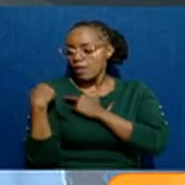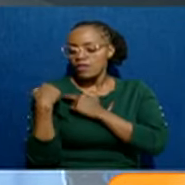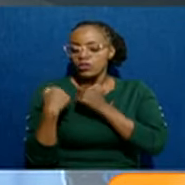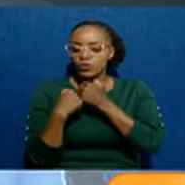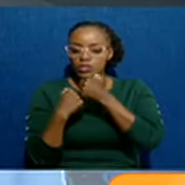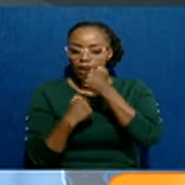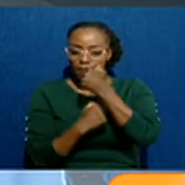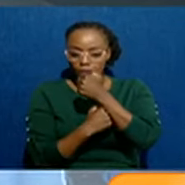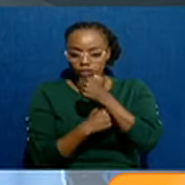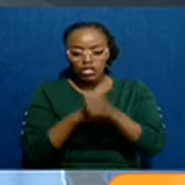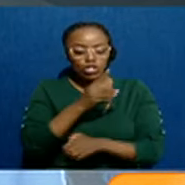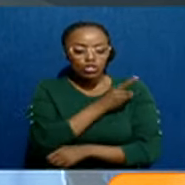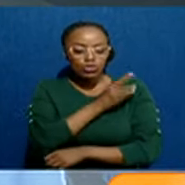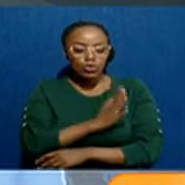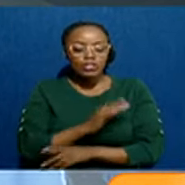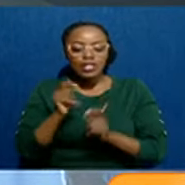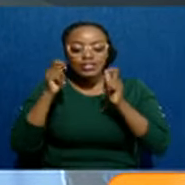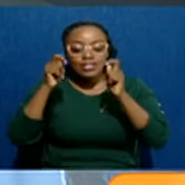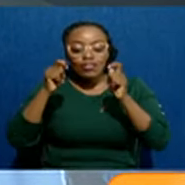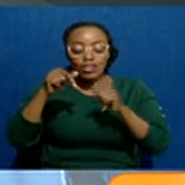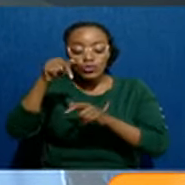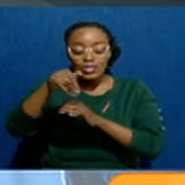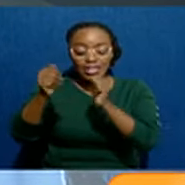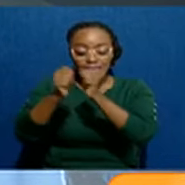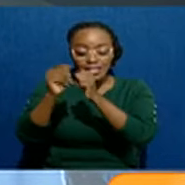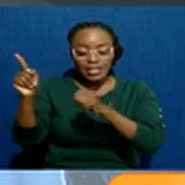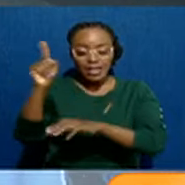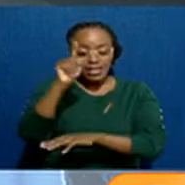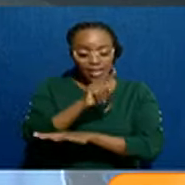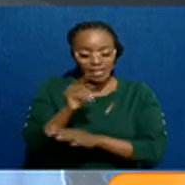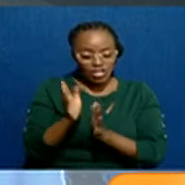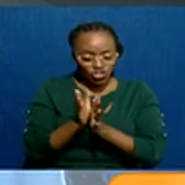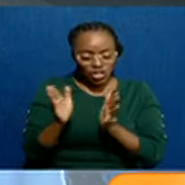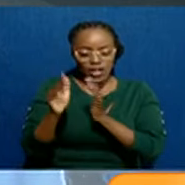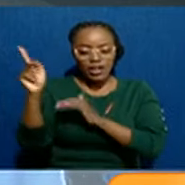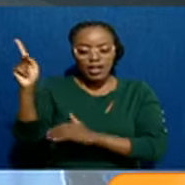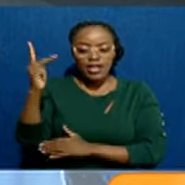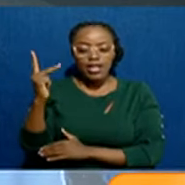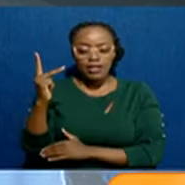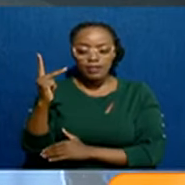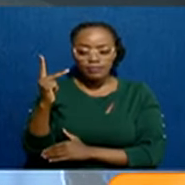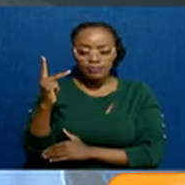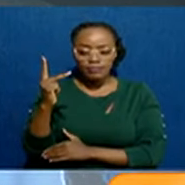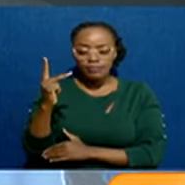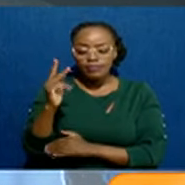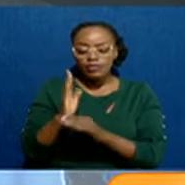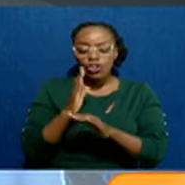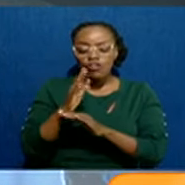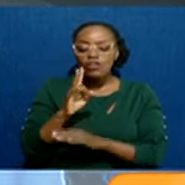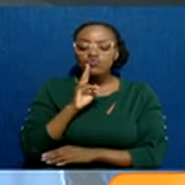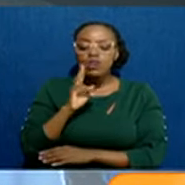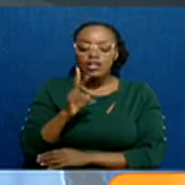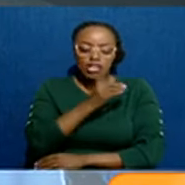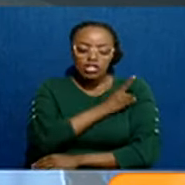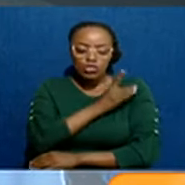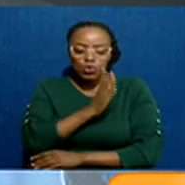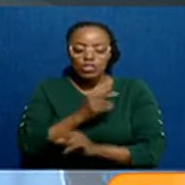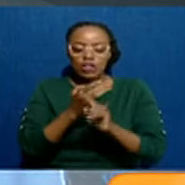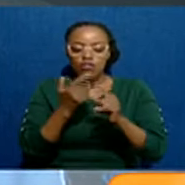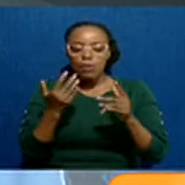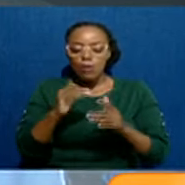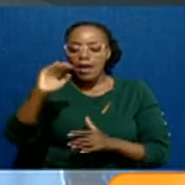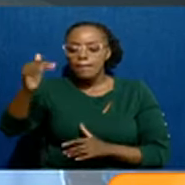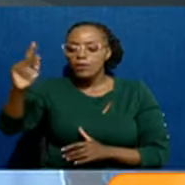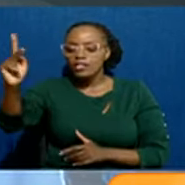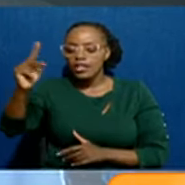doctor's strike, which entered its 10th day countrywide. This as over 200 doctors drawn from the Mount